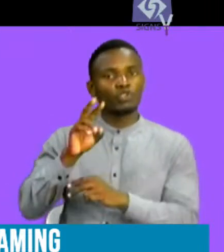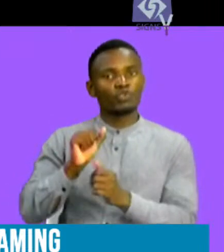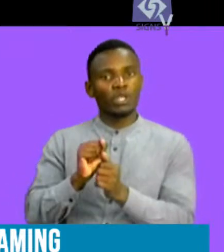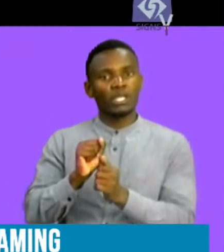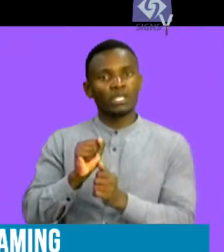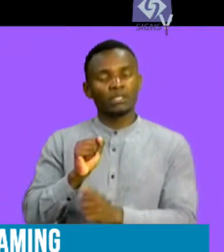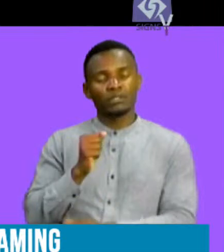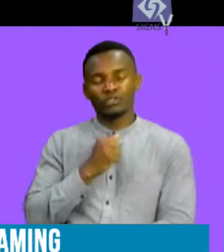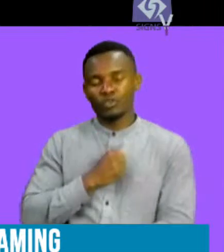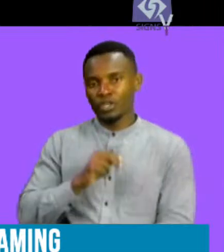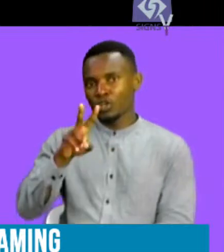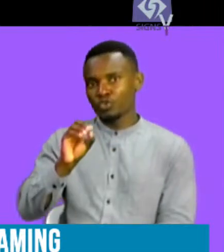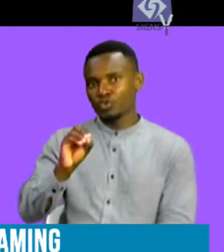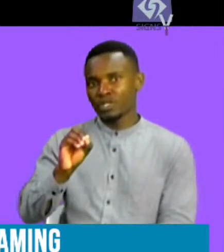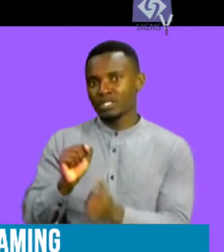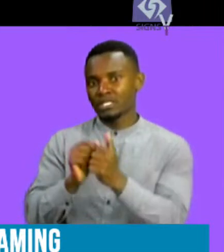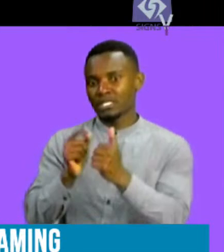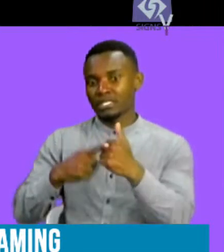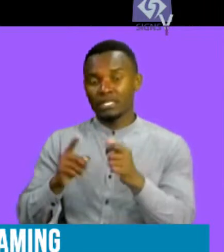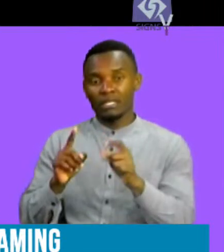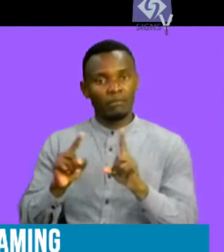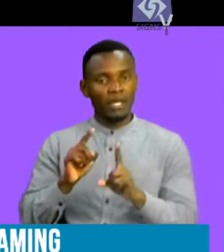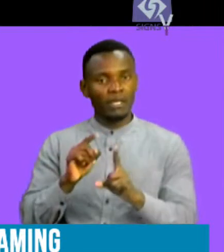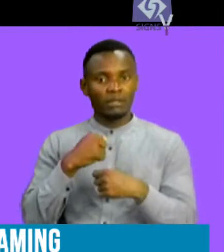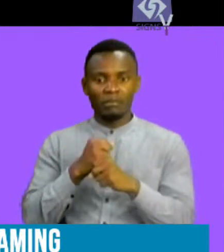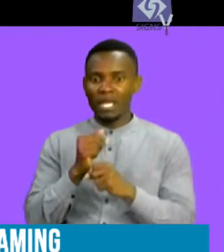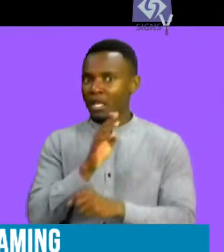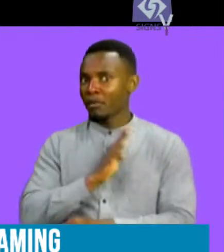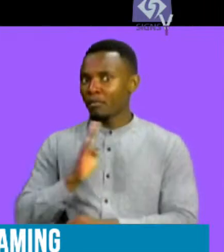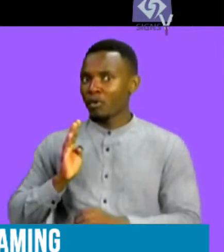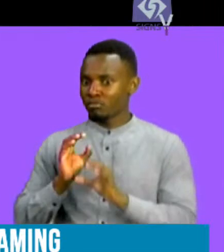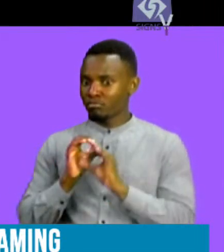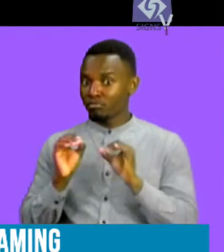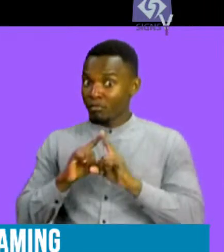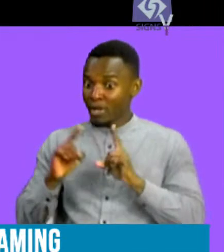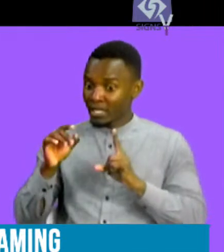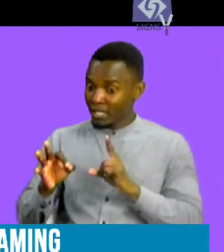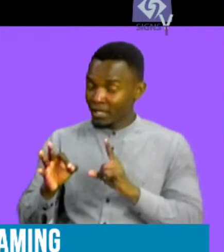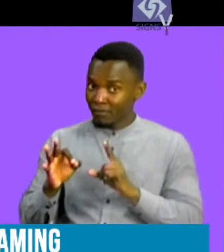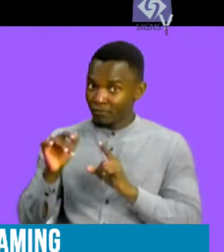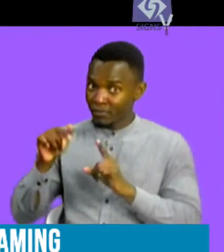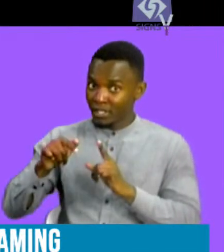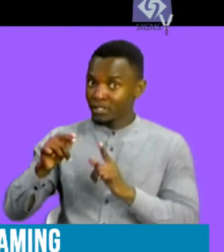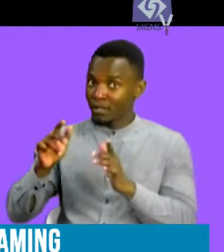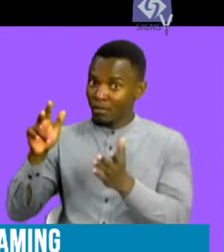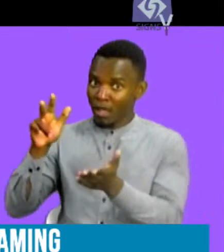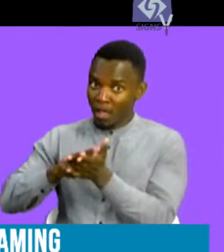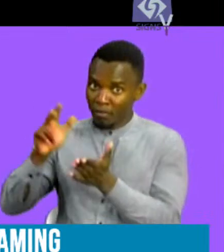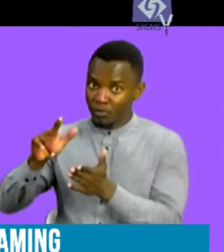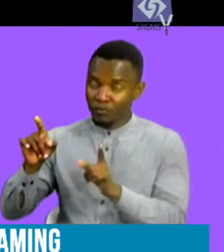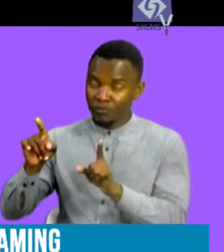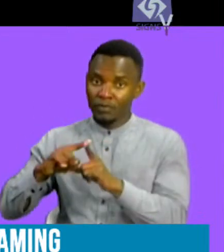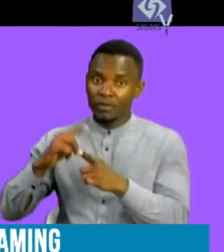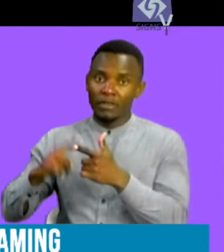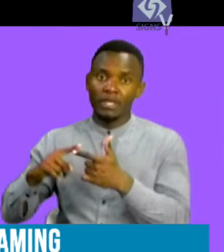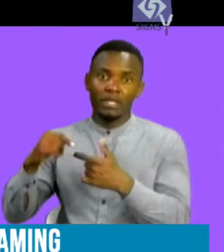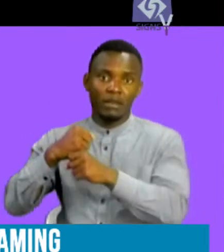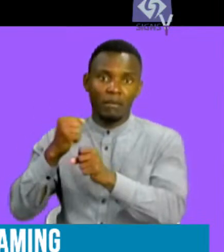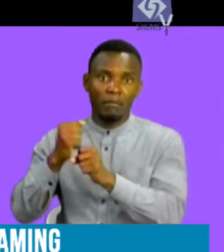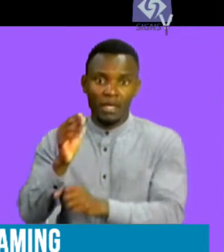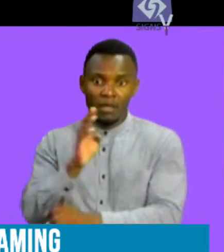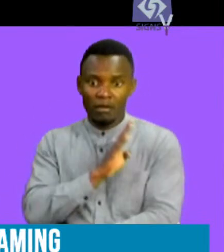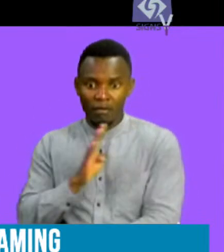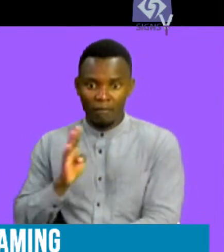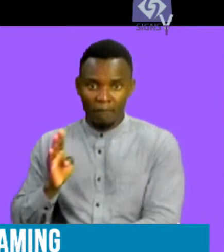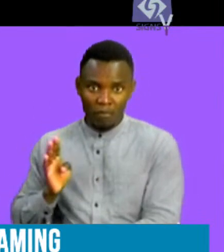2015-2016. We never constituted a board. If we are able to pass this one and constitute a board,